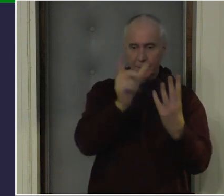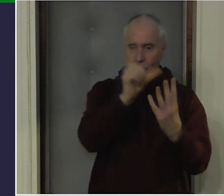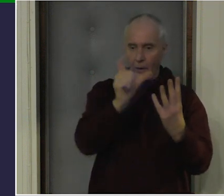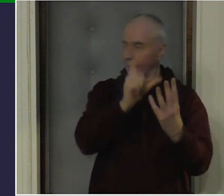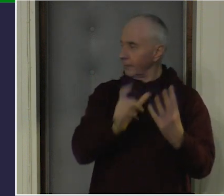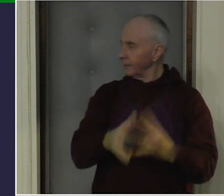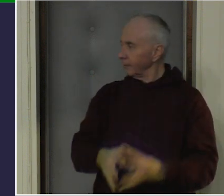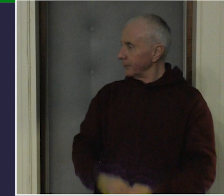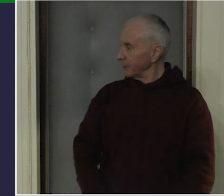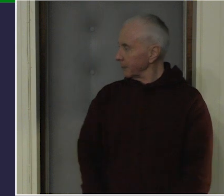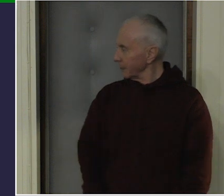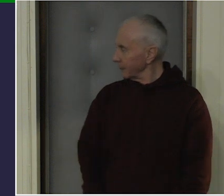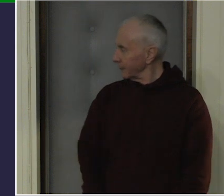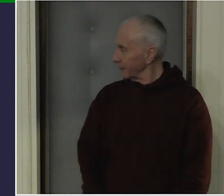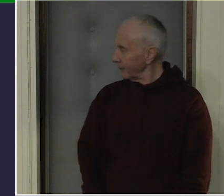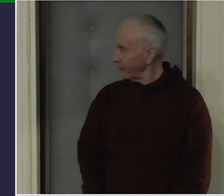bit.